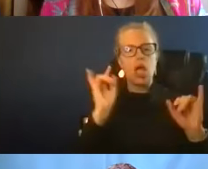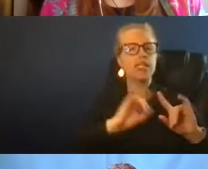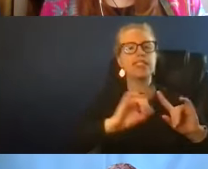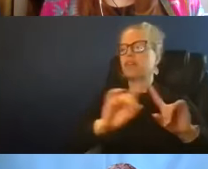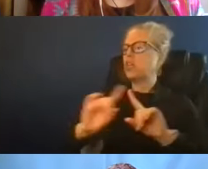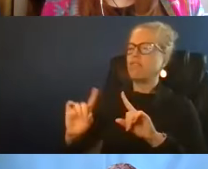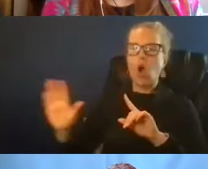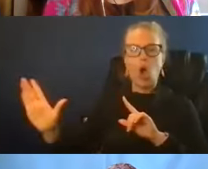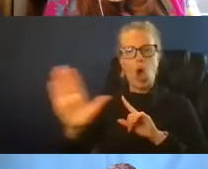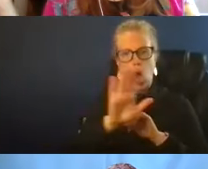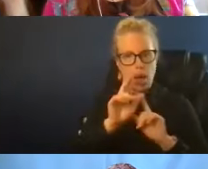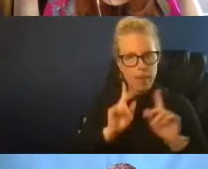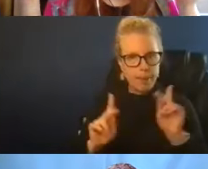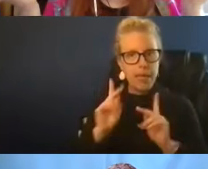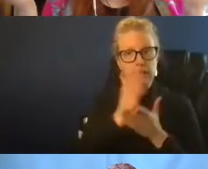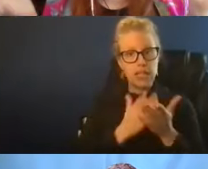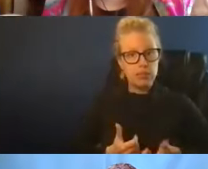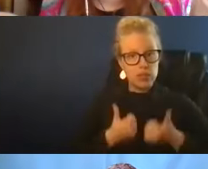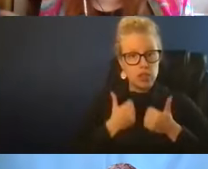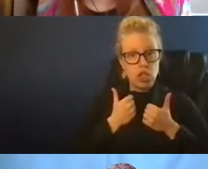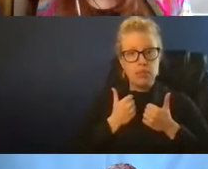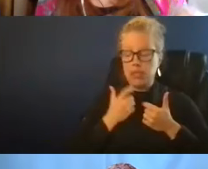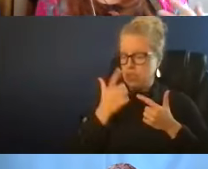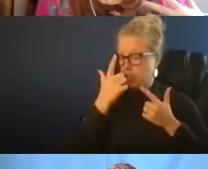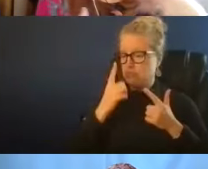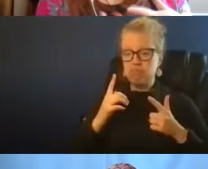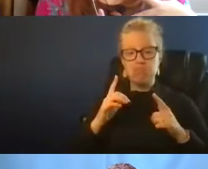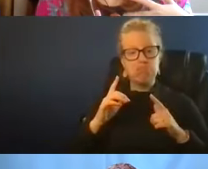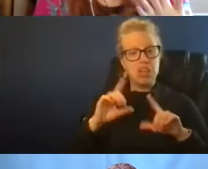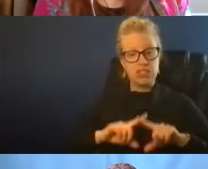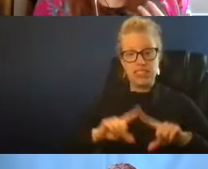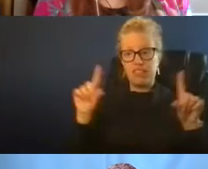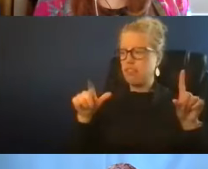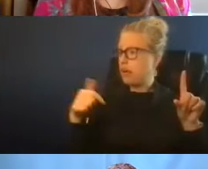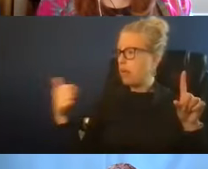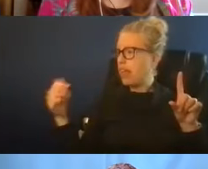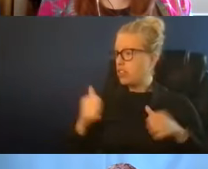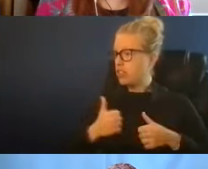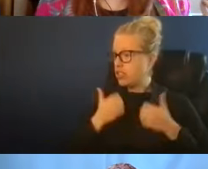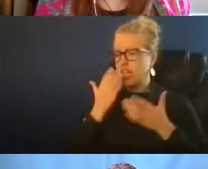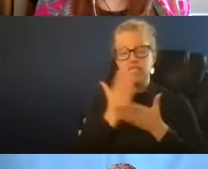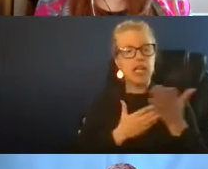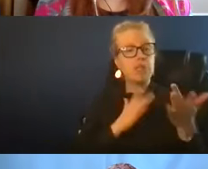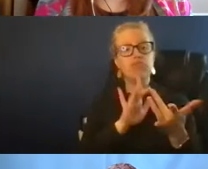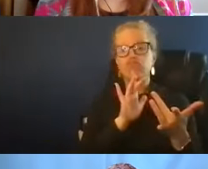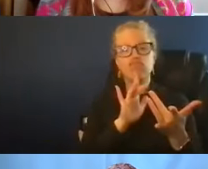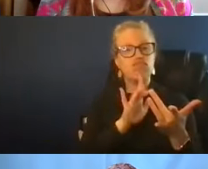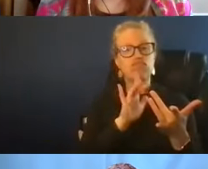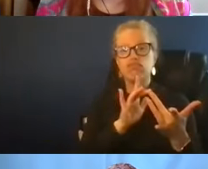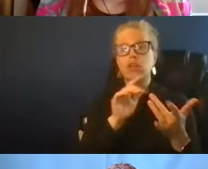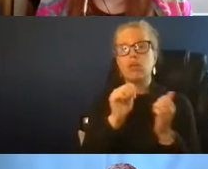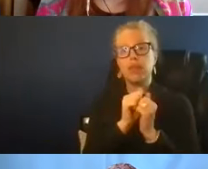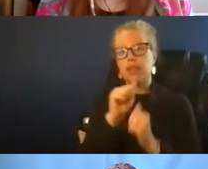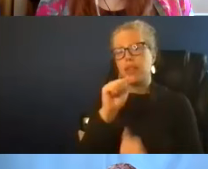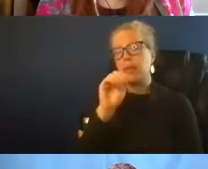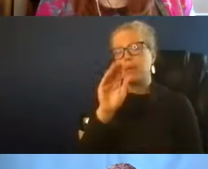and some survivors are different from others, obviously. There are some who need to stay in contact with the abusive person for